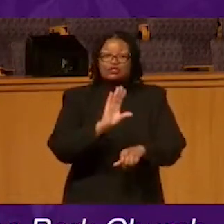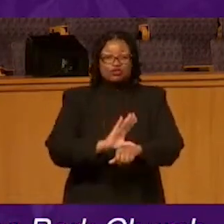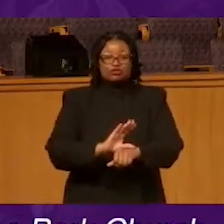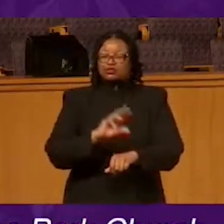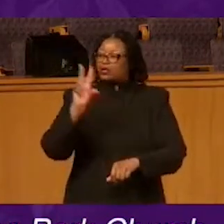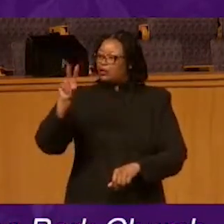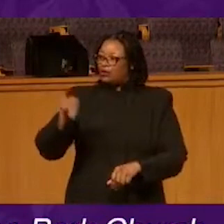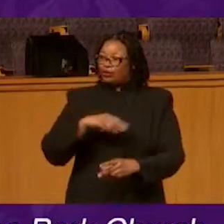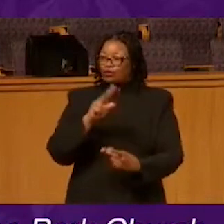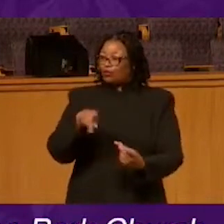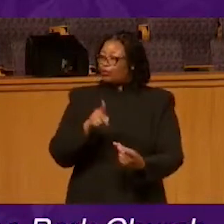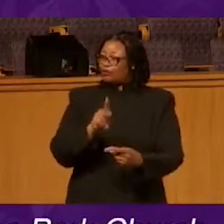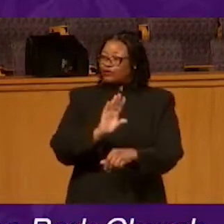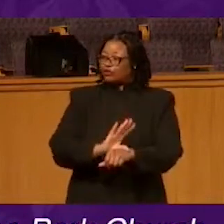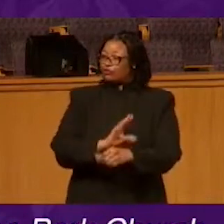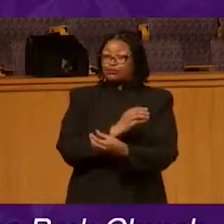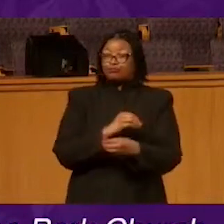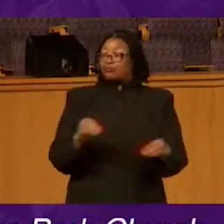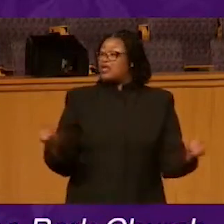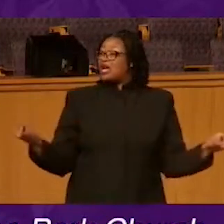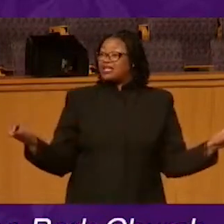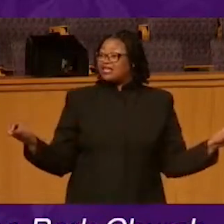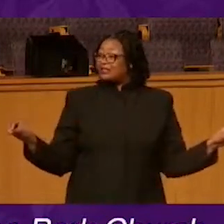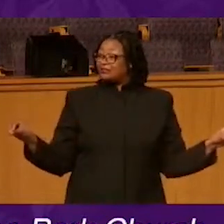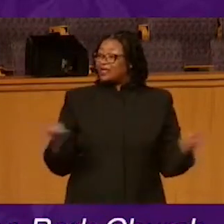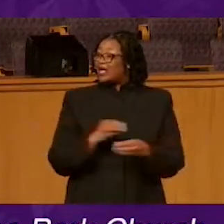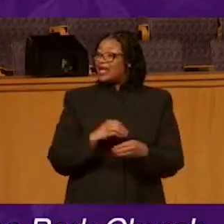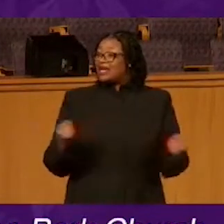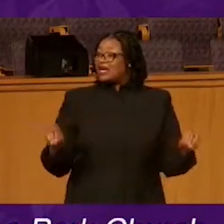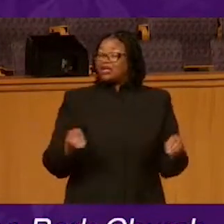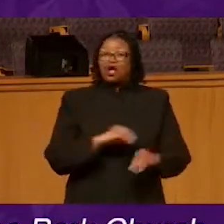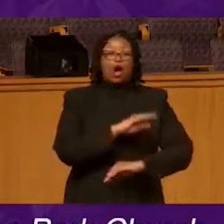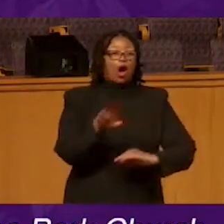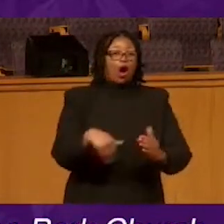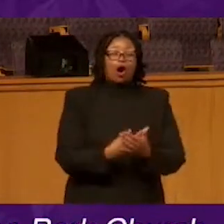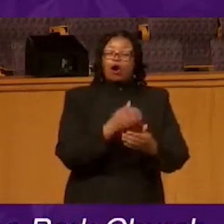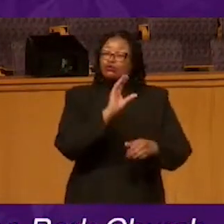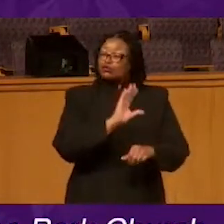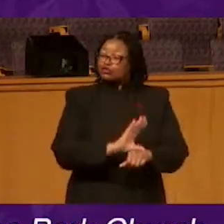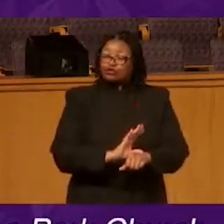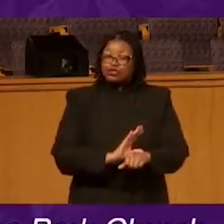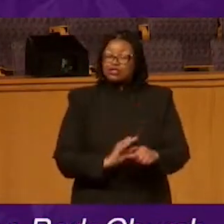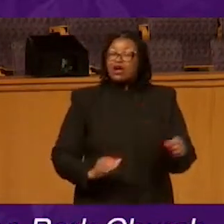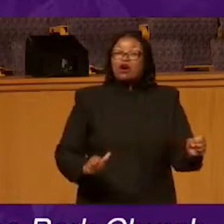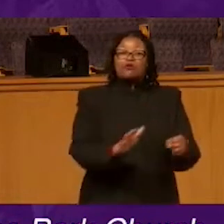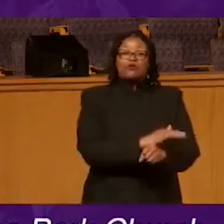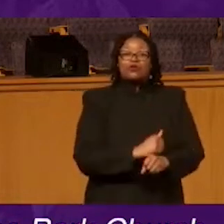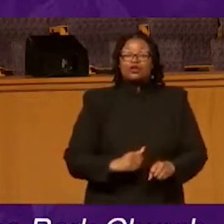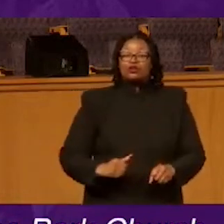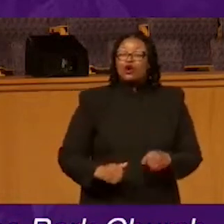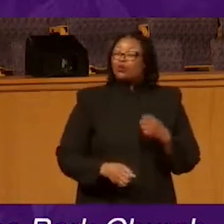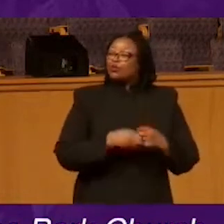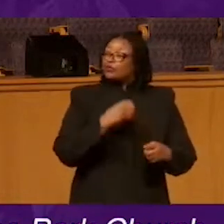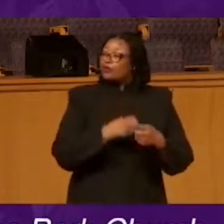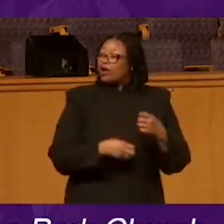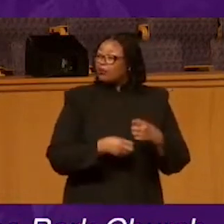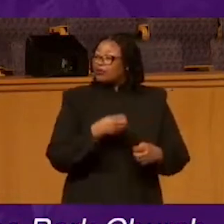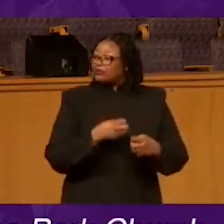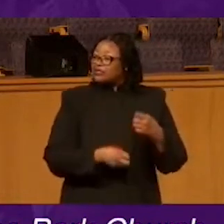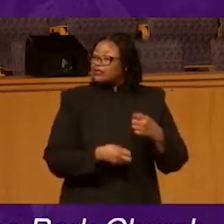churches. None. Every one of them is fraught with challenge, rubs, and